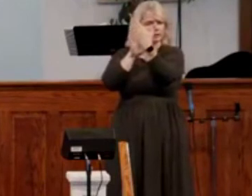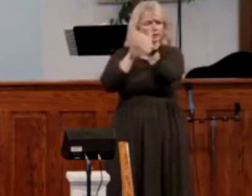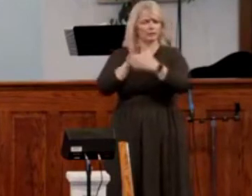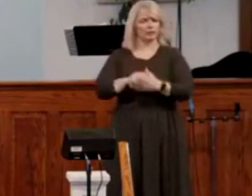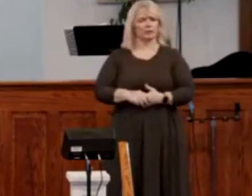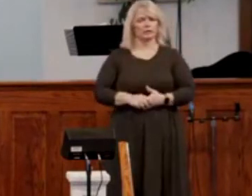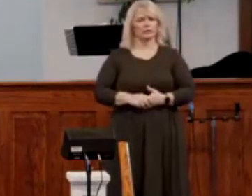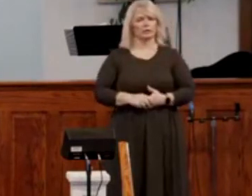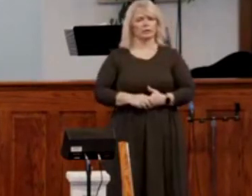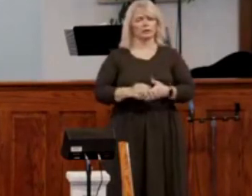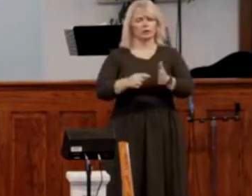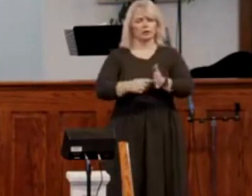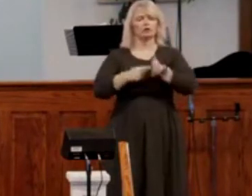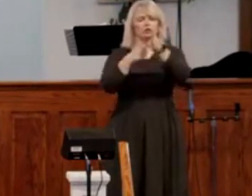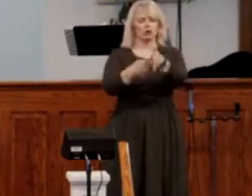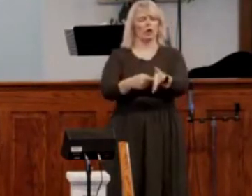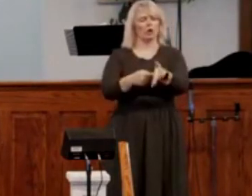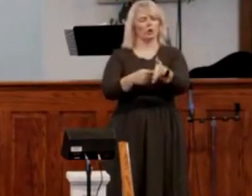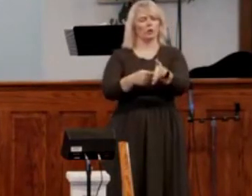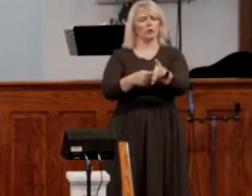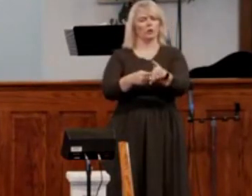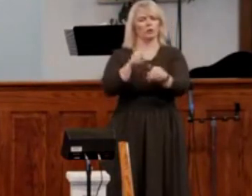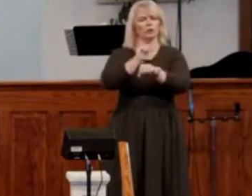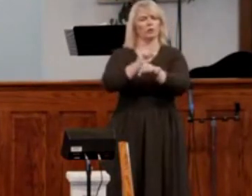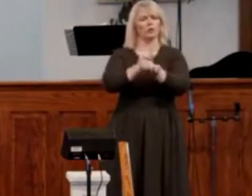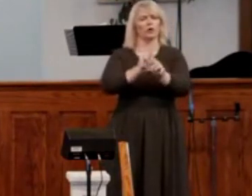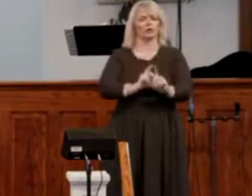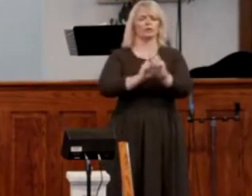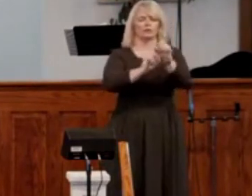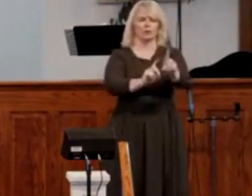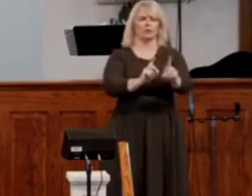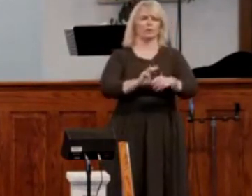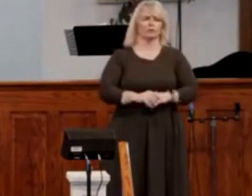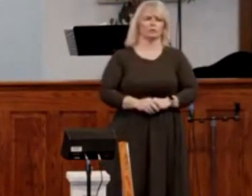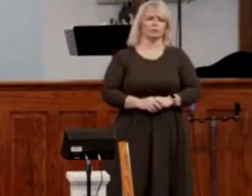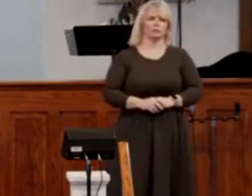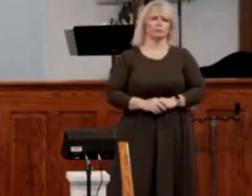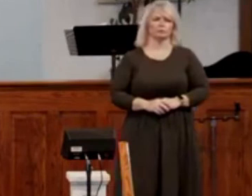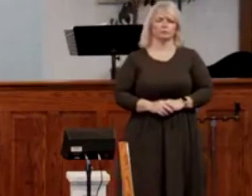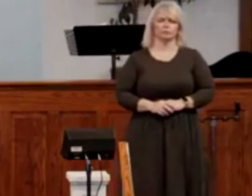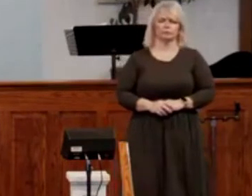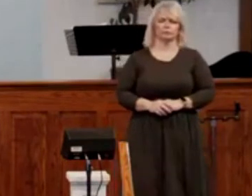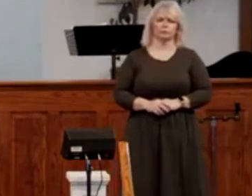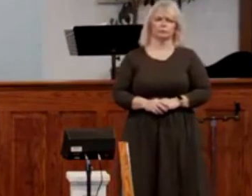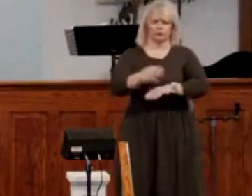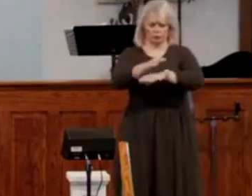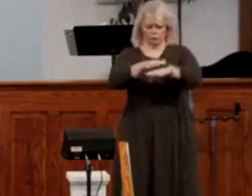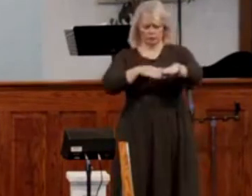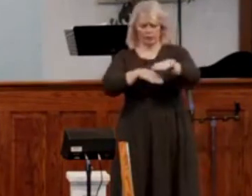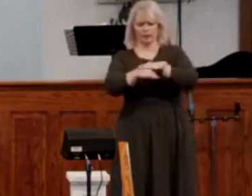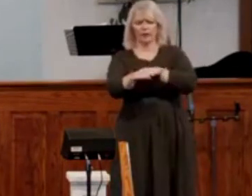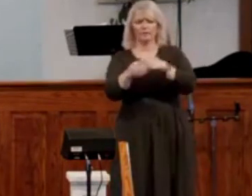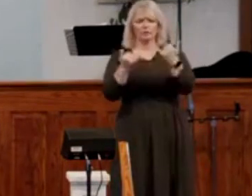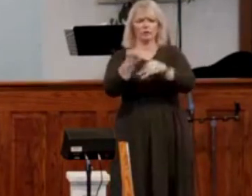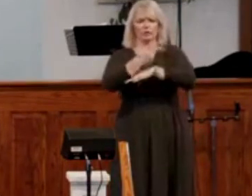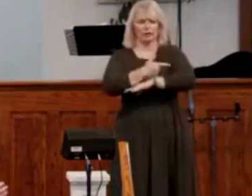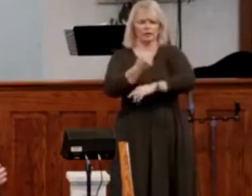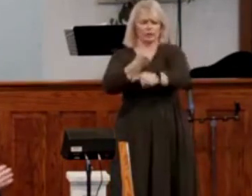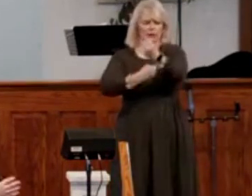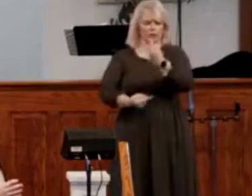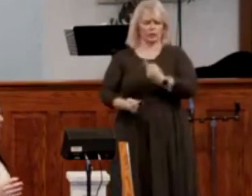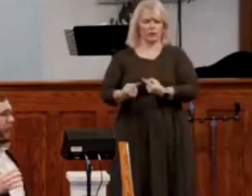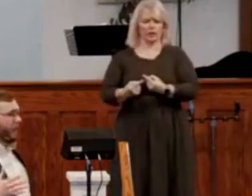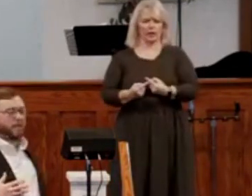most highlighted in the work of disciple making. And so you can take comfort today. If you came in today